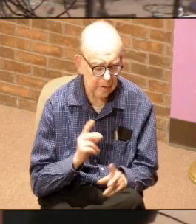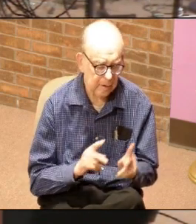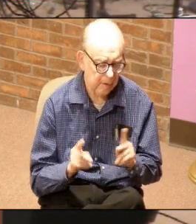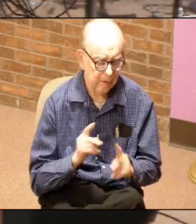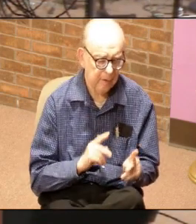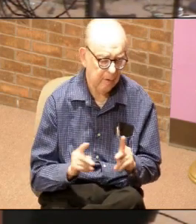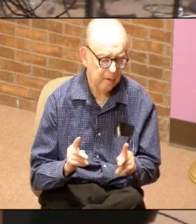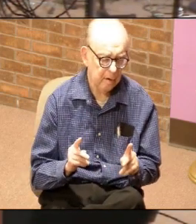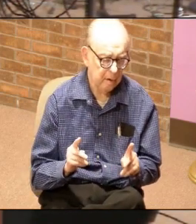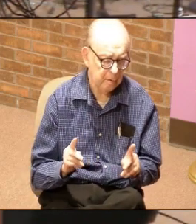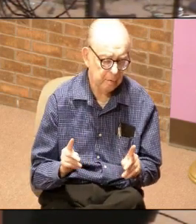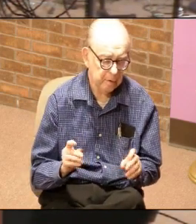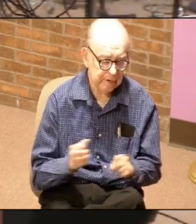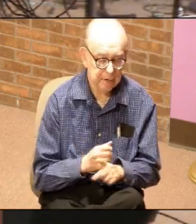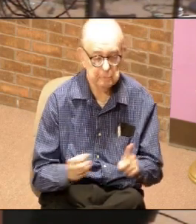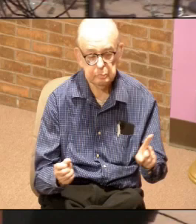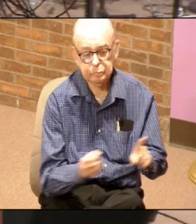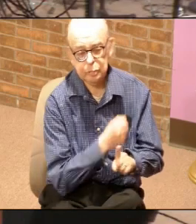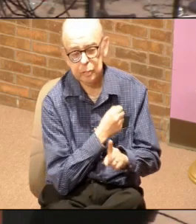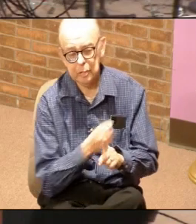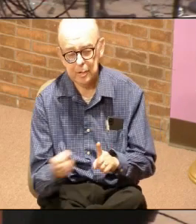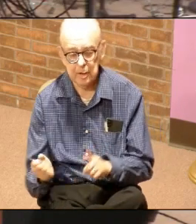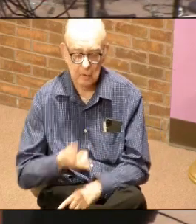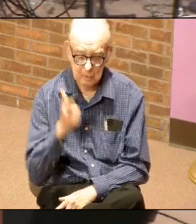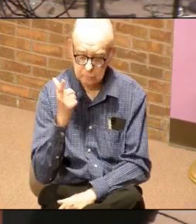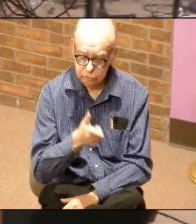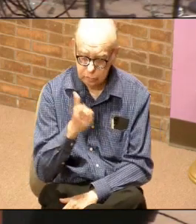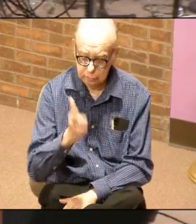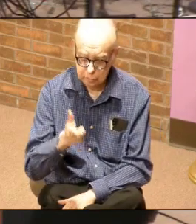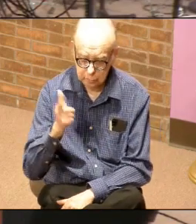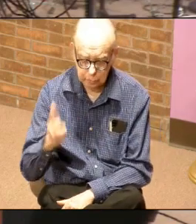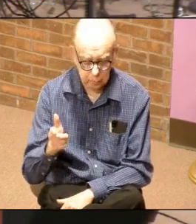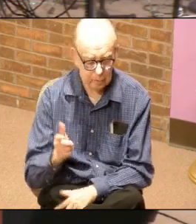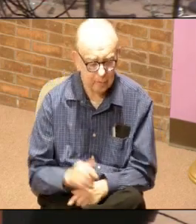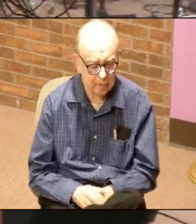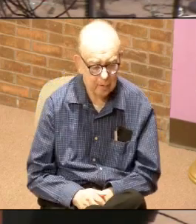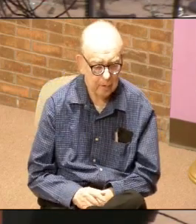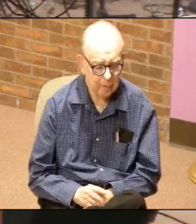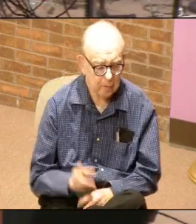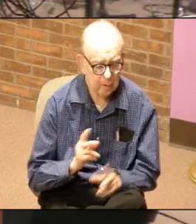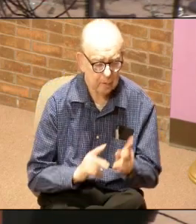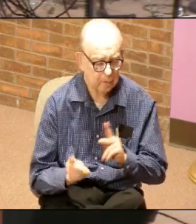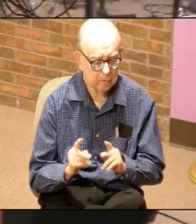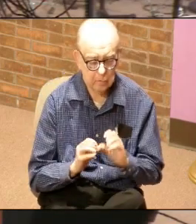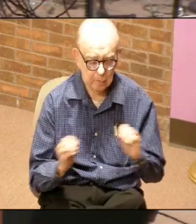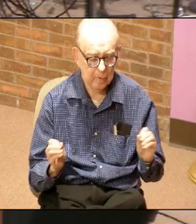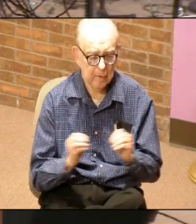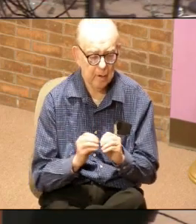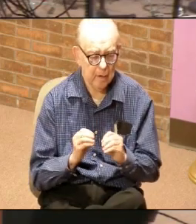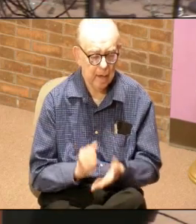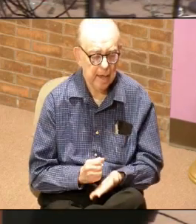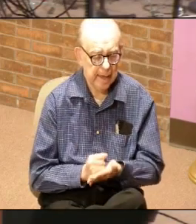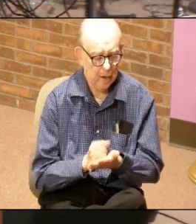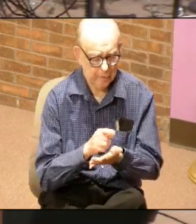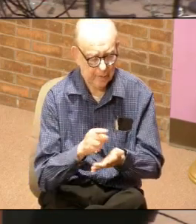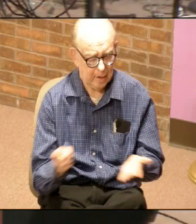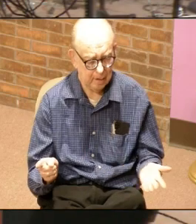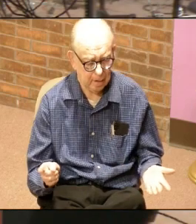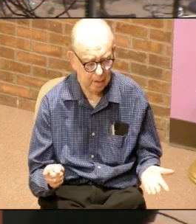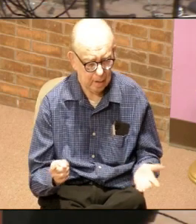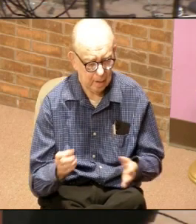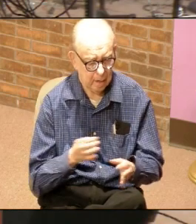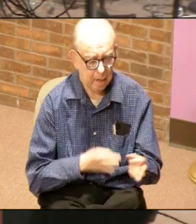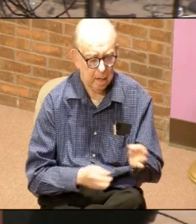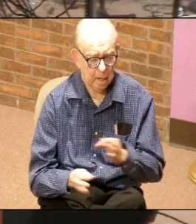people are getting beat up, shot at, and people are no longer helping them but